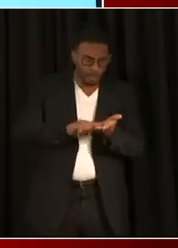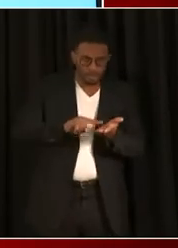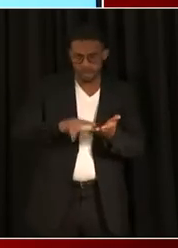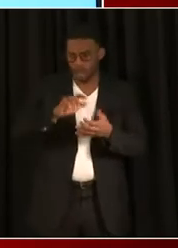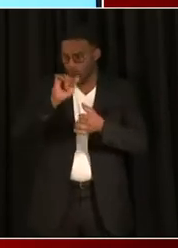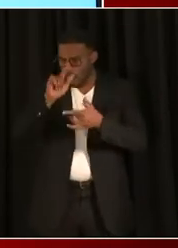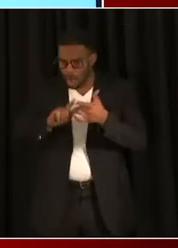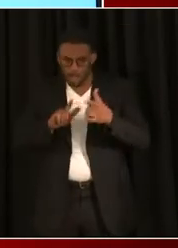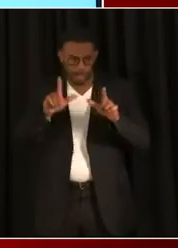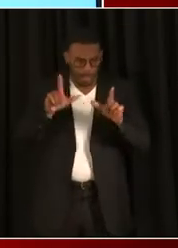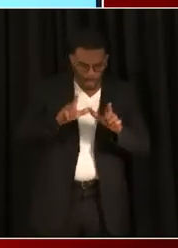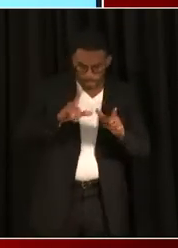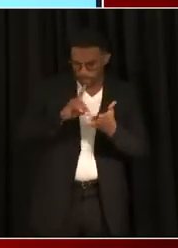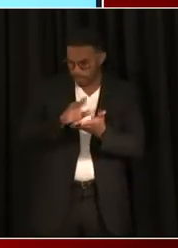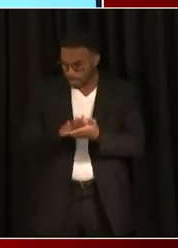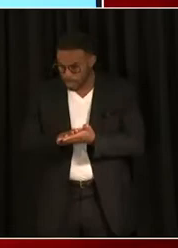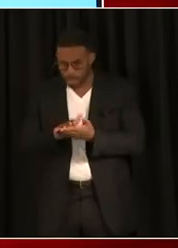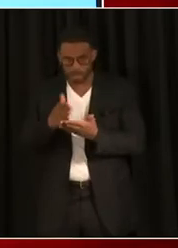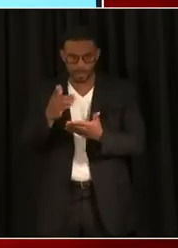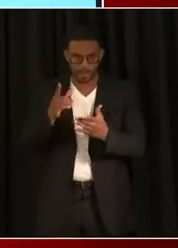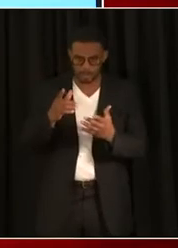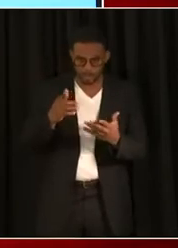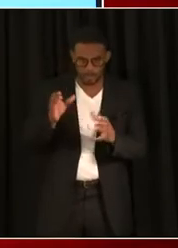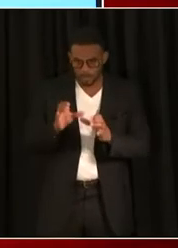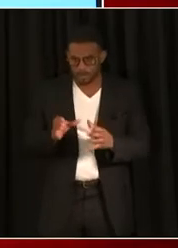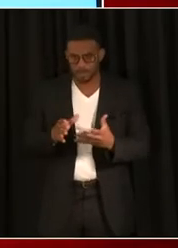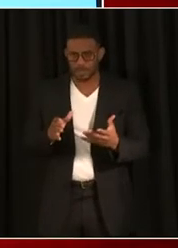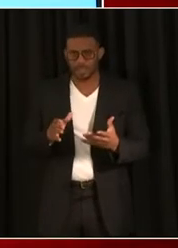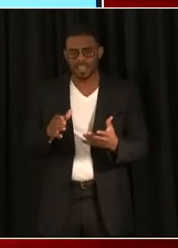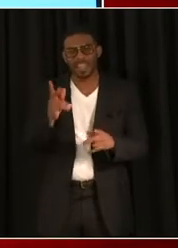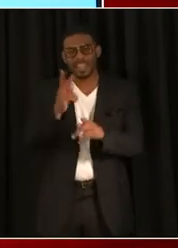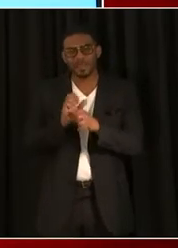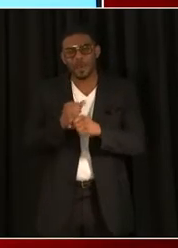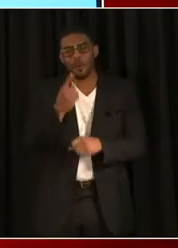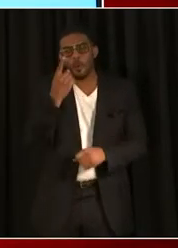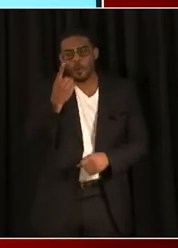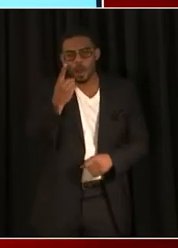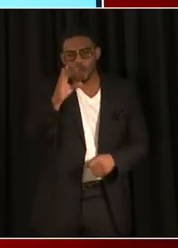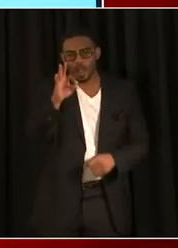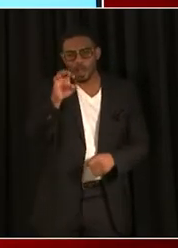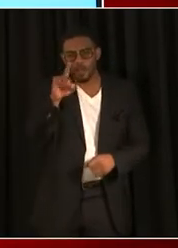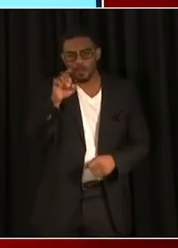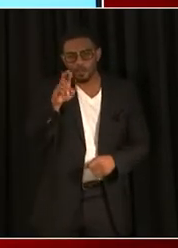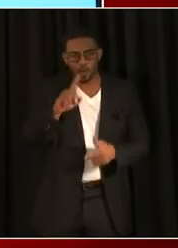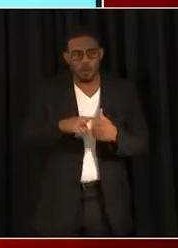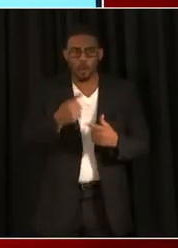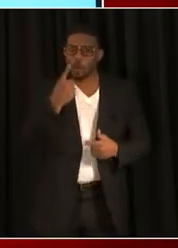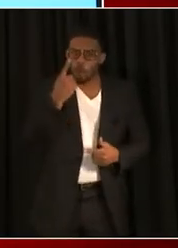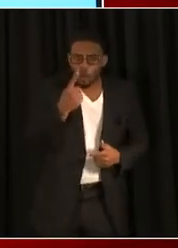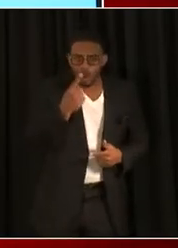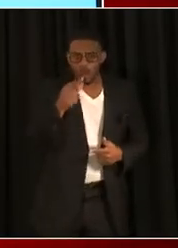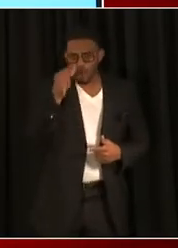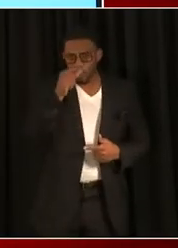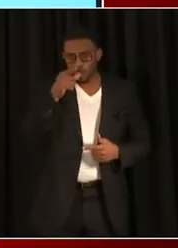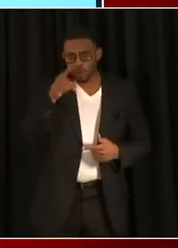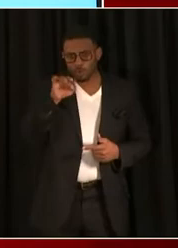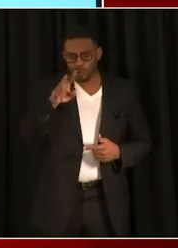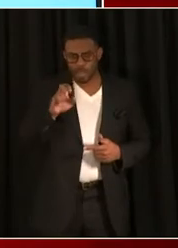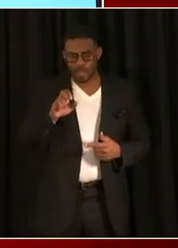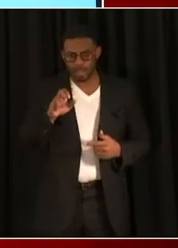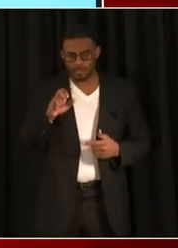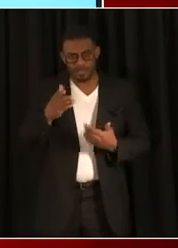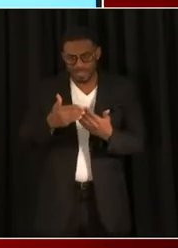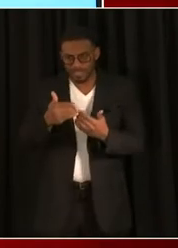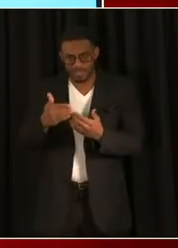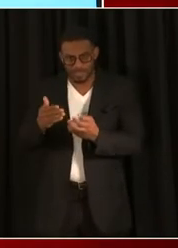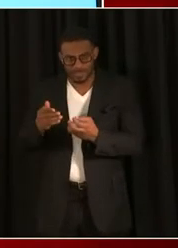clean hands and your tax documents and other things in one folder, like one Google Drive, you can use it to